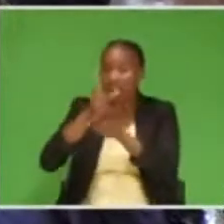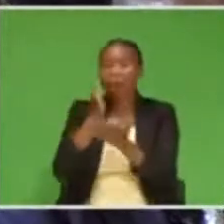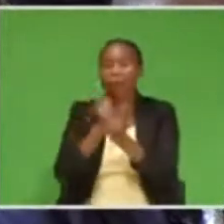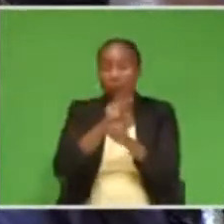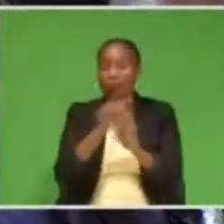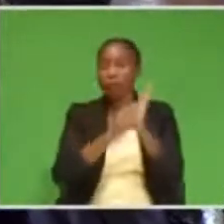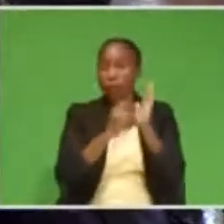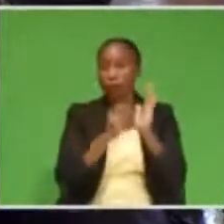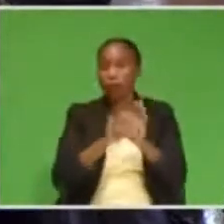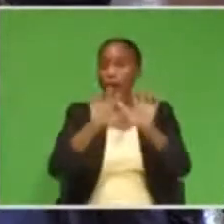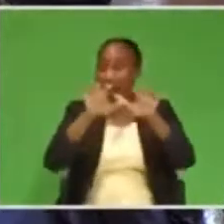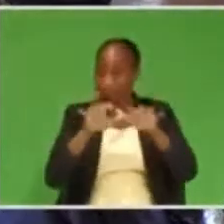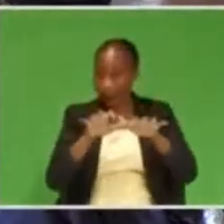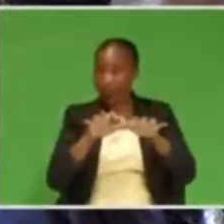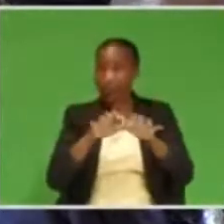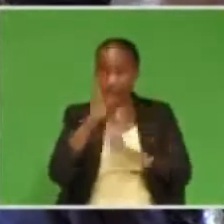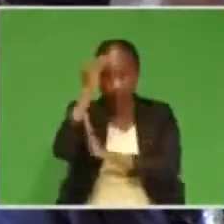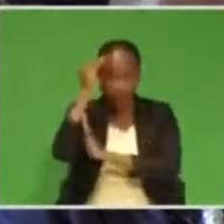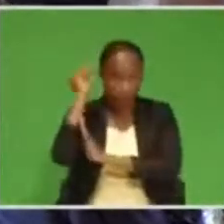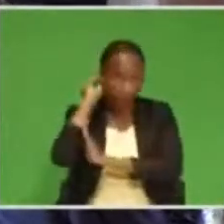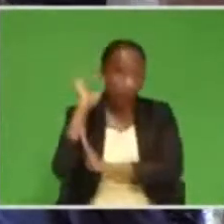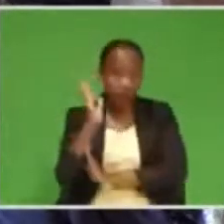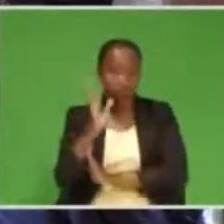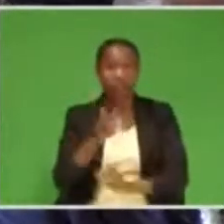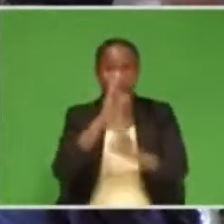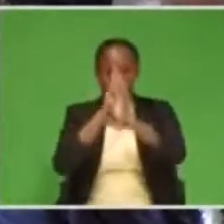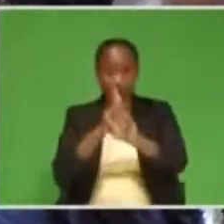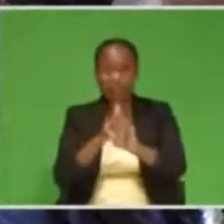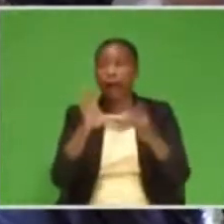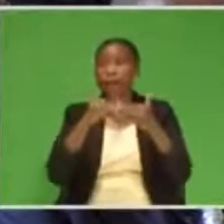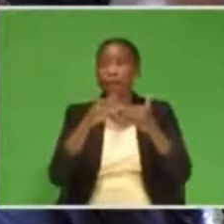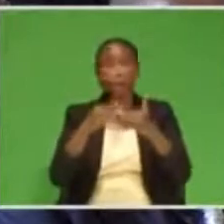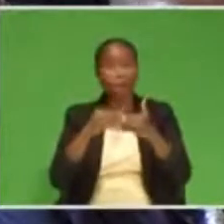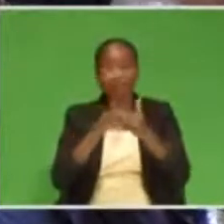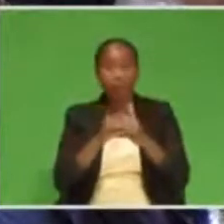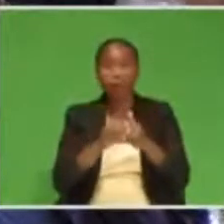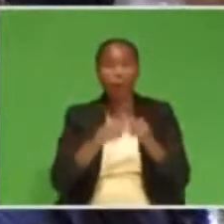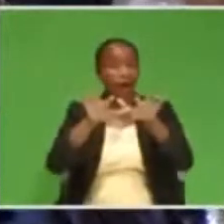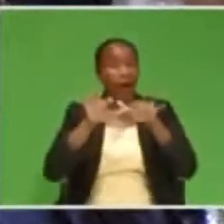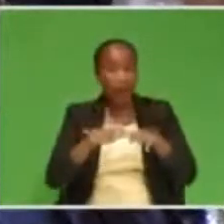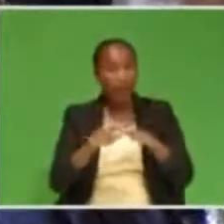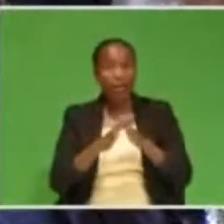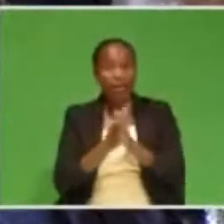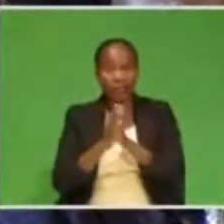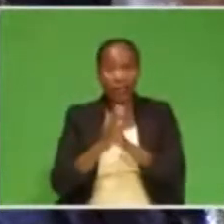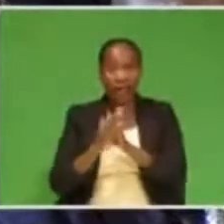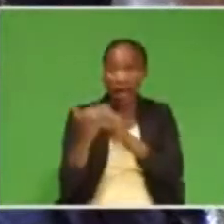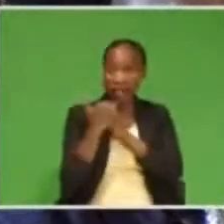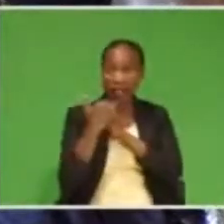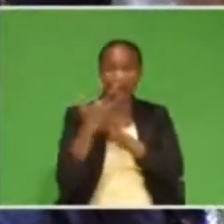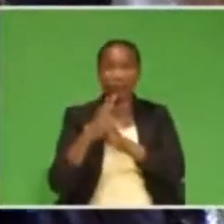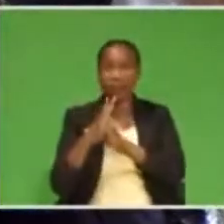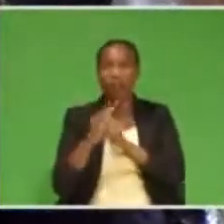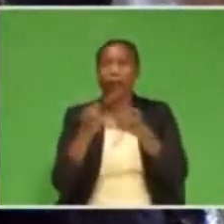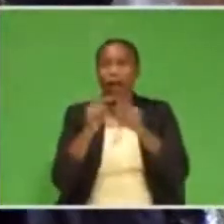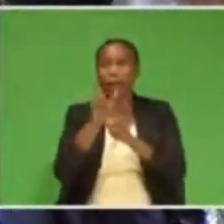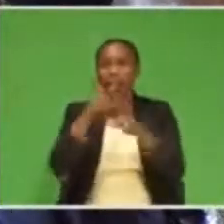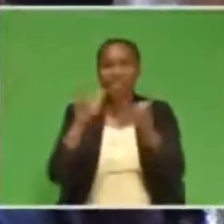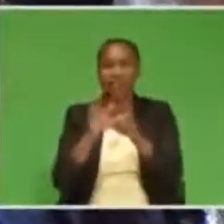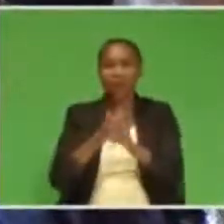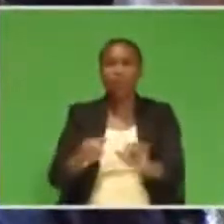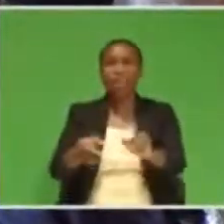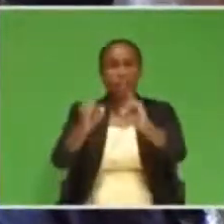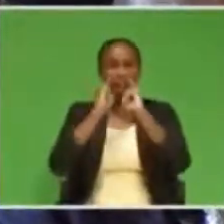are upheld and that members of this House are not intimidated by an uninvited insurgence of the